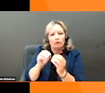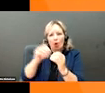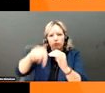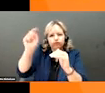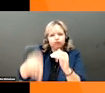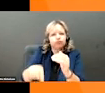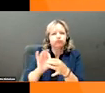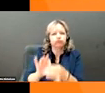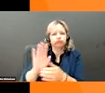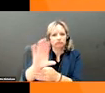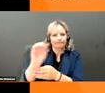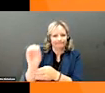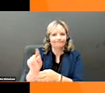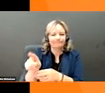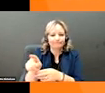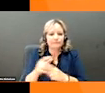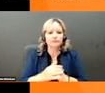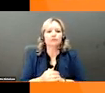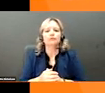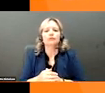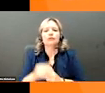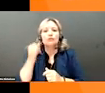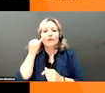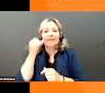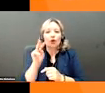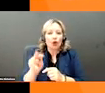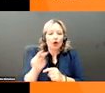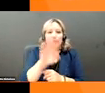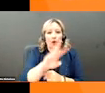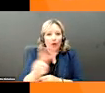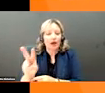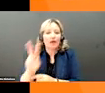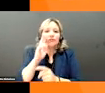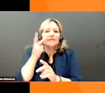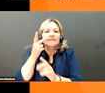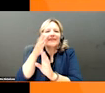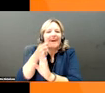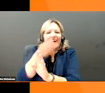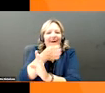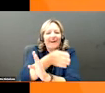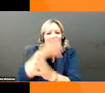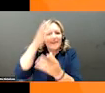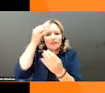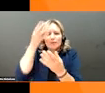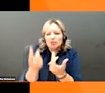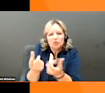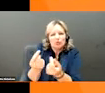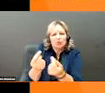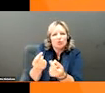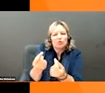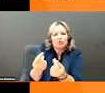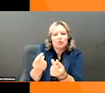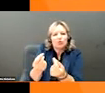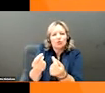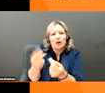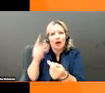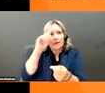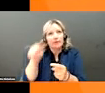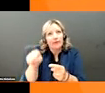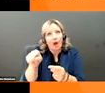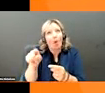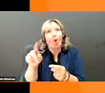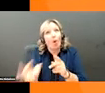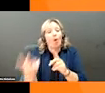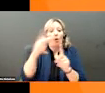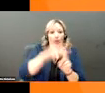at some of this past information, you can also see, relate it back to your own